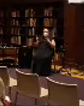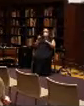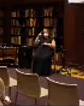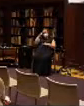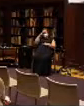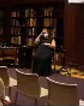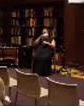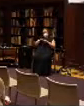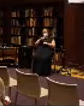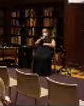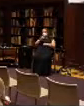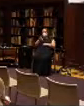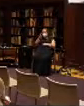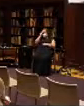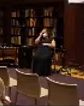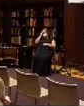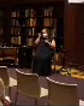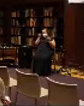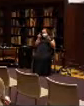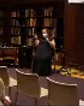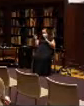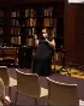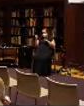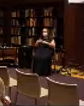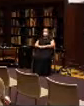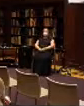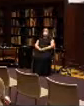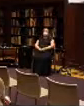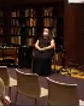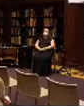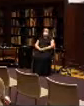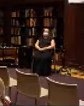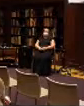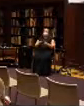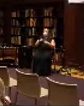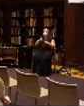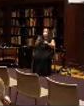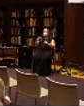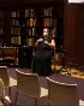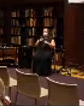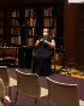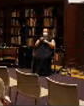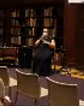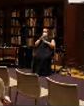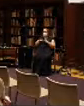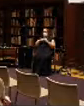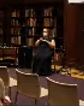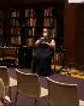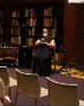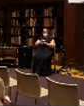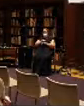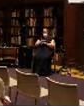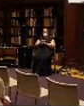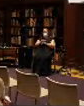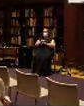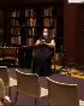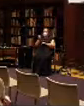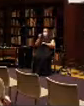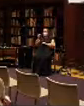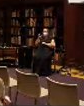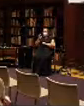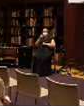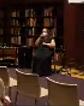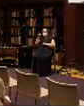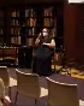are on this and your knowledge of these topics, right? But the counter history that I want to tell centers the activism of